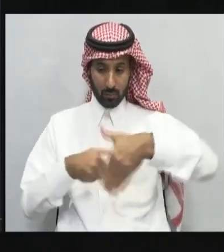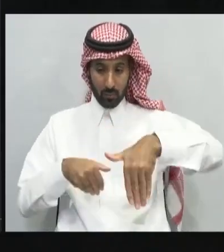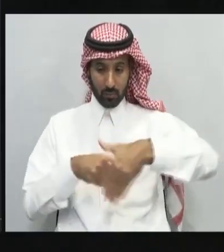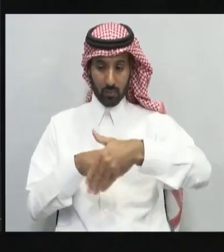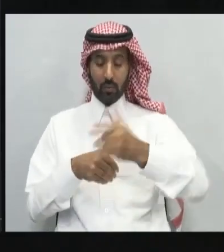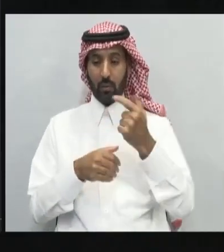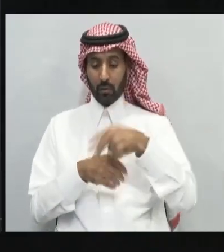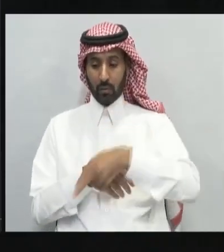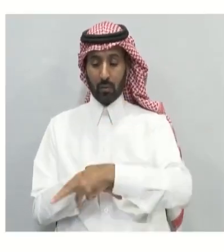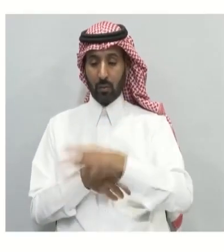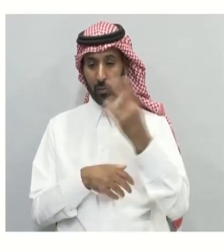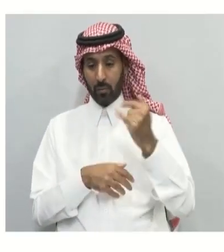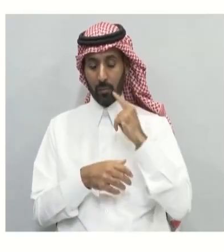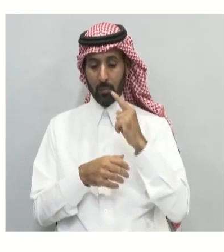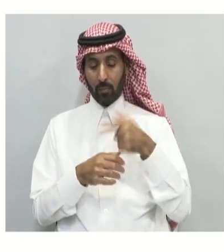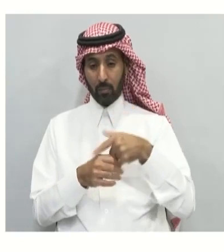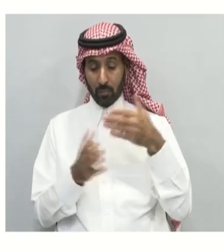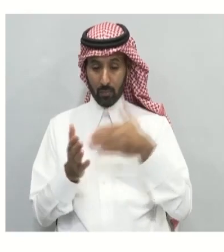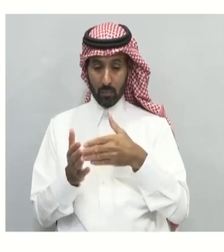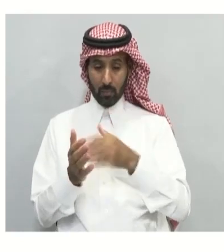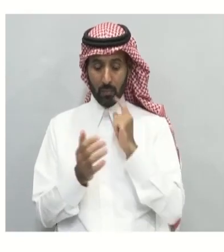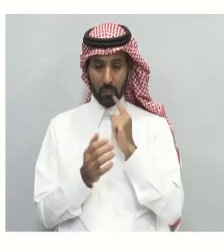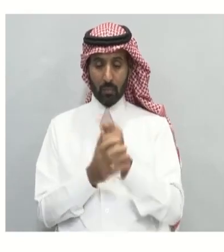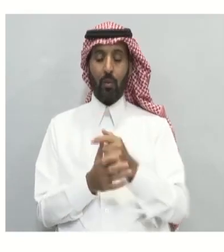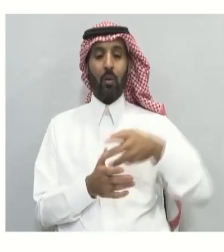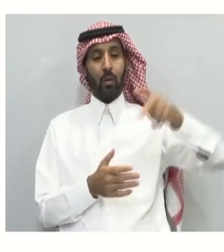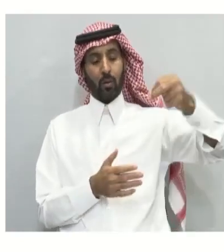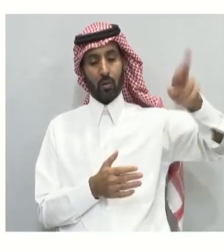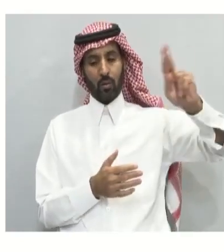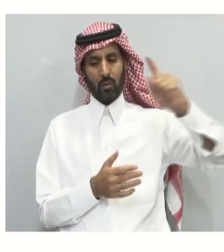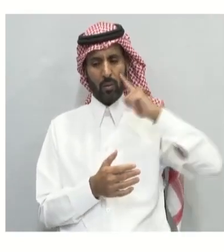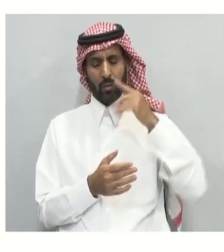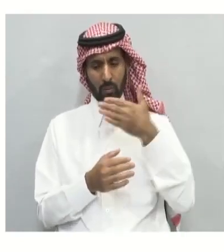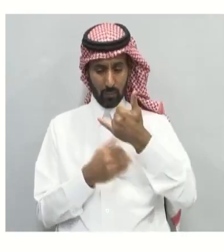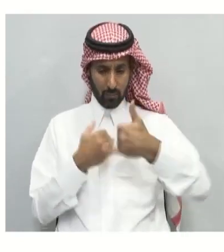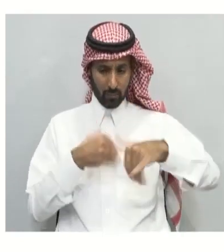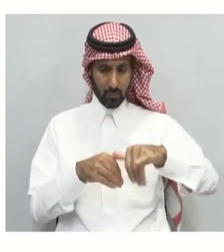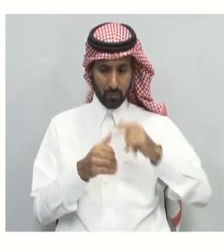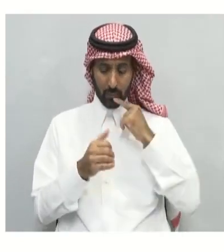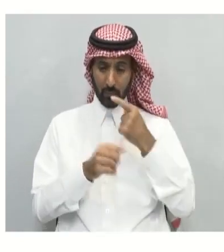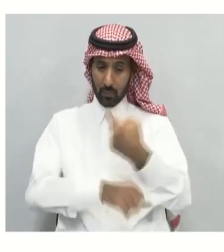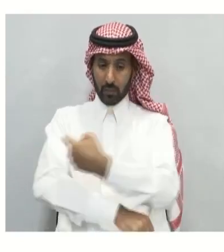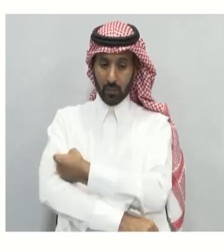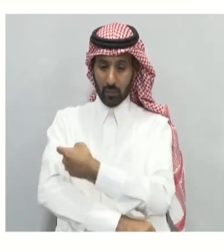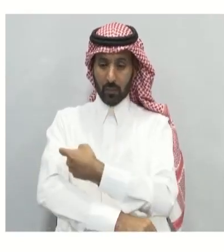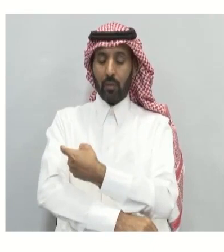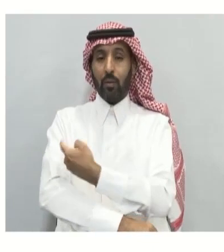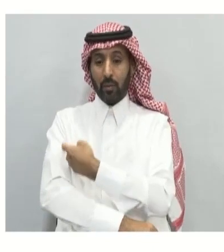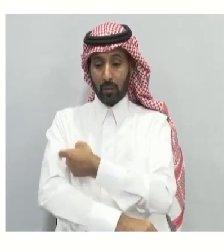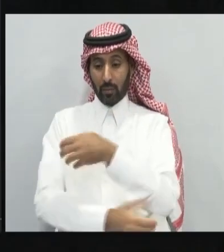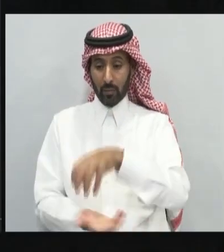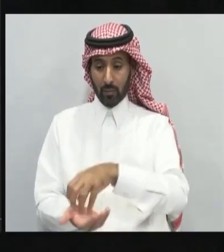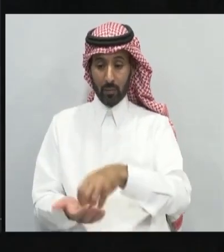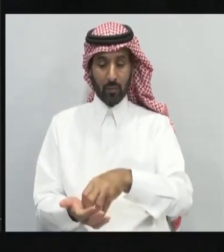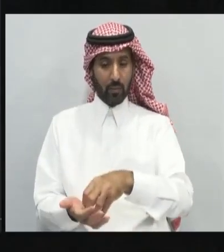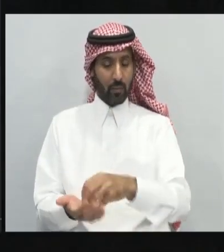many miles until you get to North Avenue. Then you will get into the hospital ground.